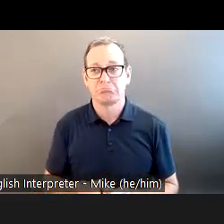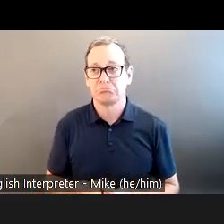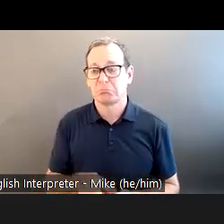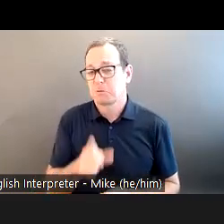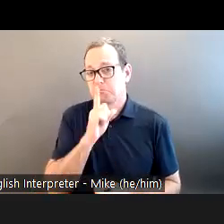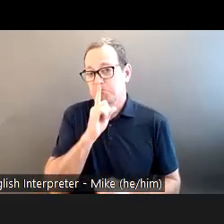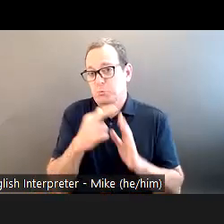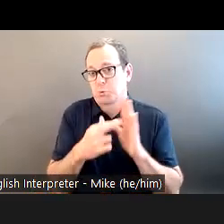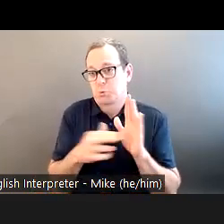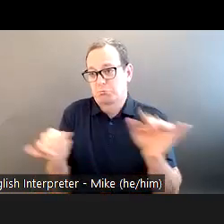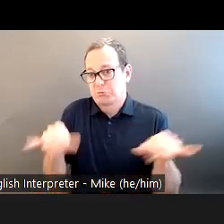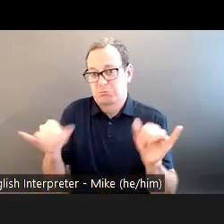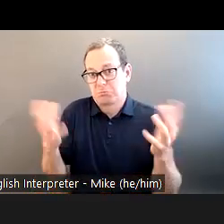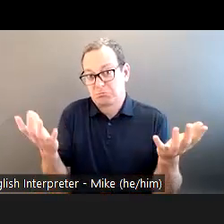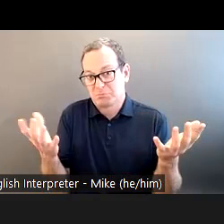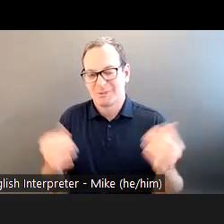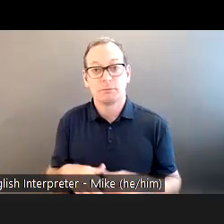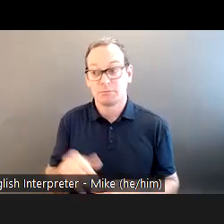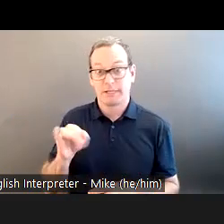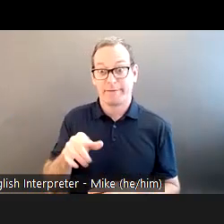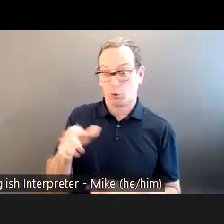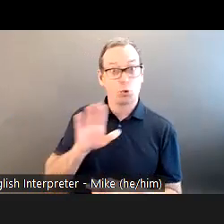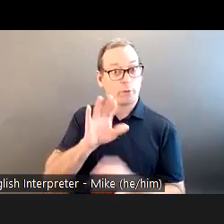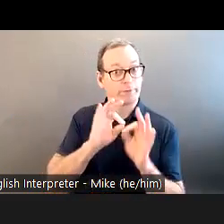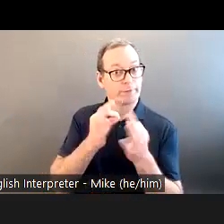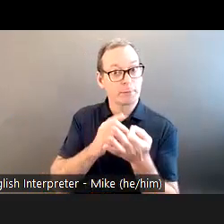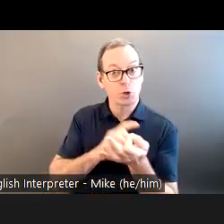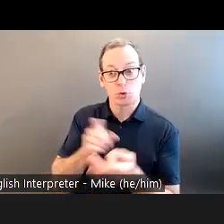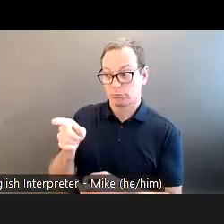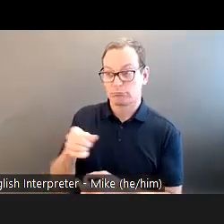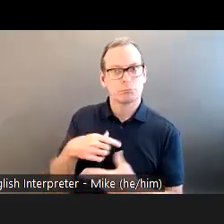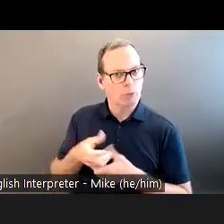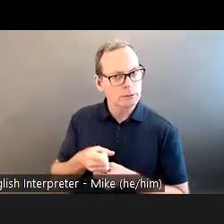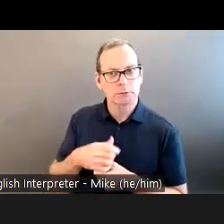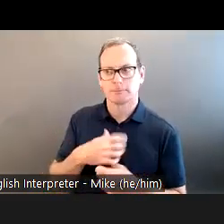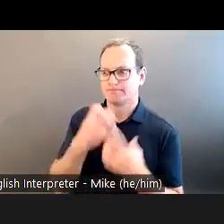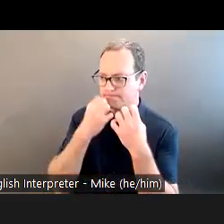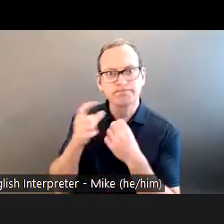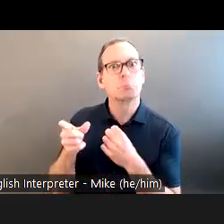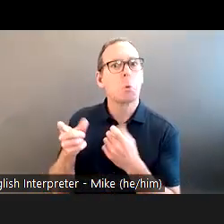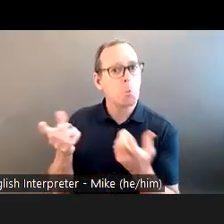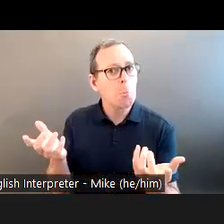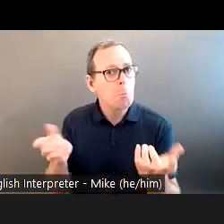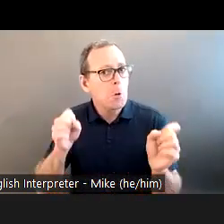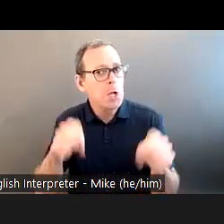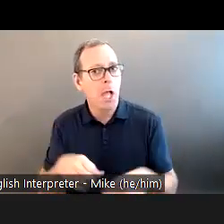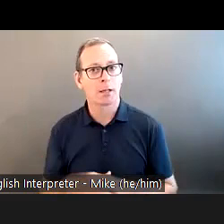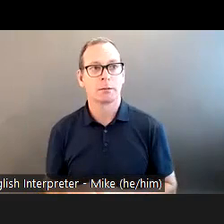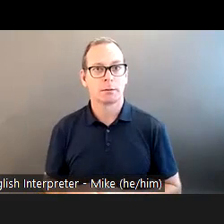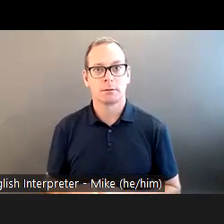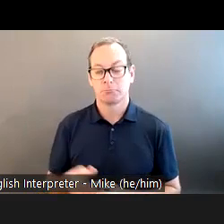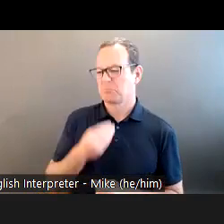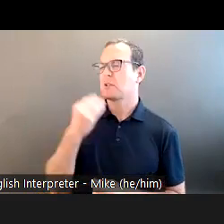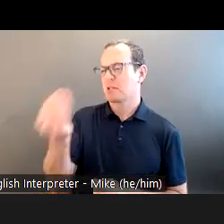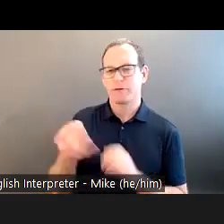care, generally a good idea then give it to your family doctor, ensure they have it, but not everyone's going to need it, right? Your dentist probably doesn't need a copy